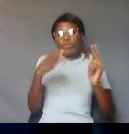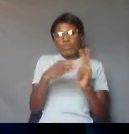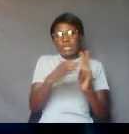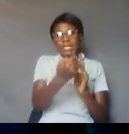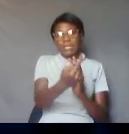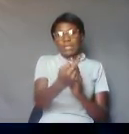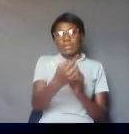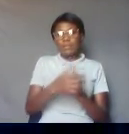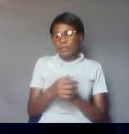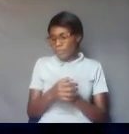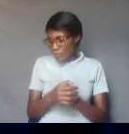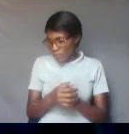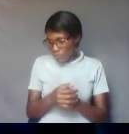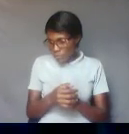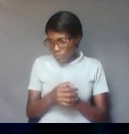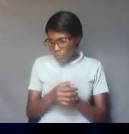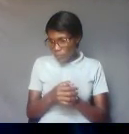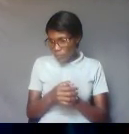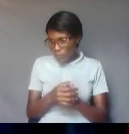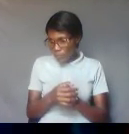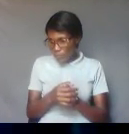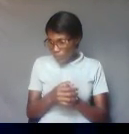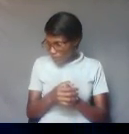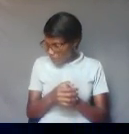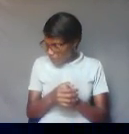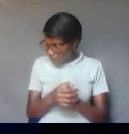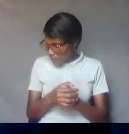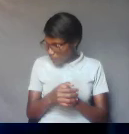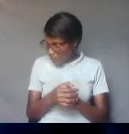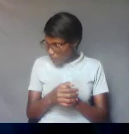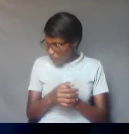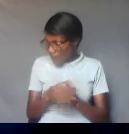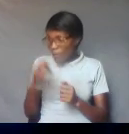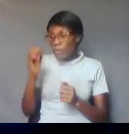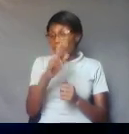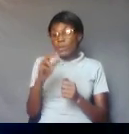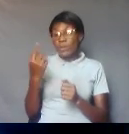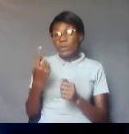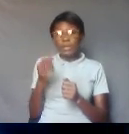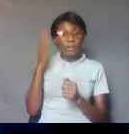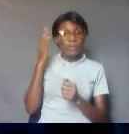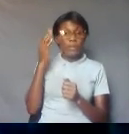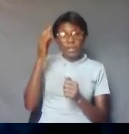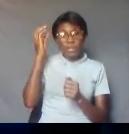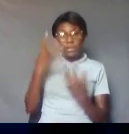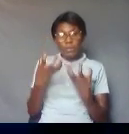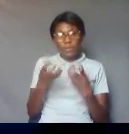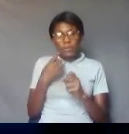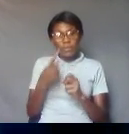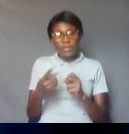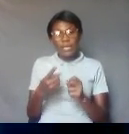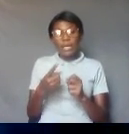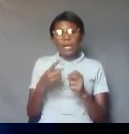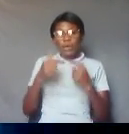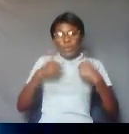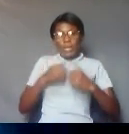actions can we take, which then also speaks to us as Ujamaa Center in what support, or how can we